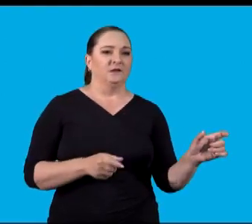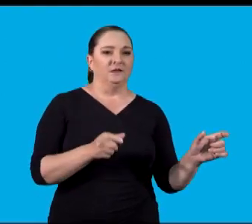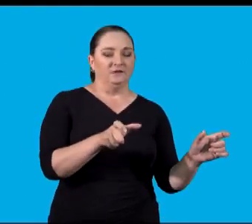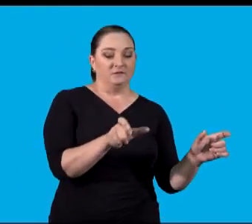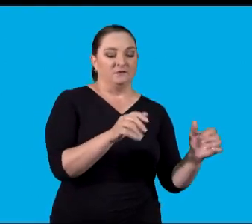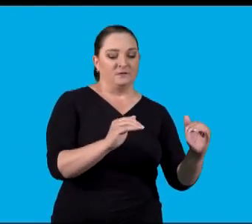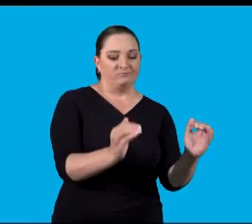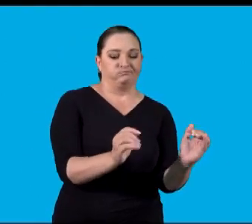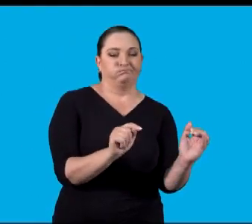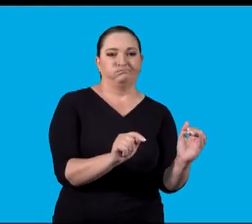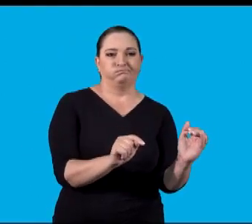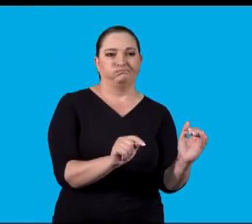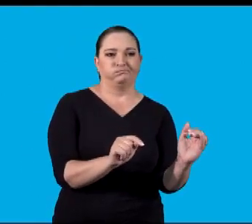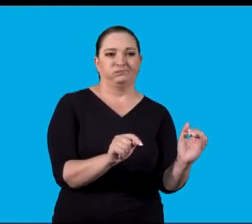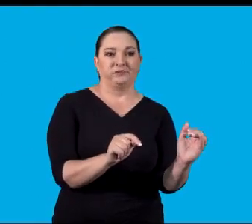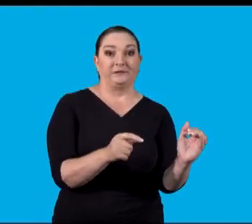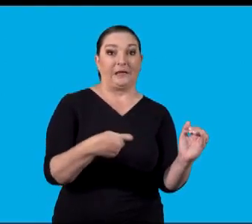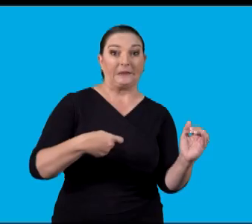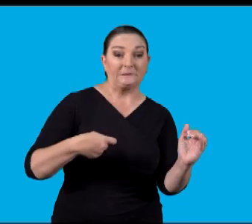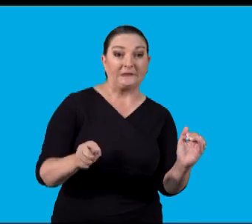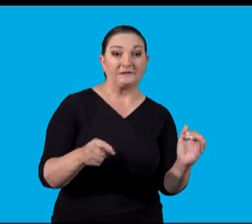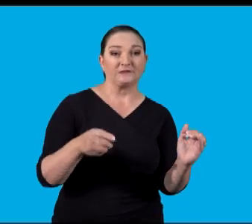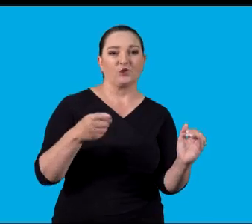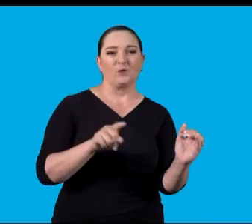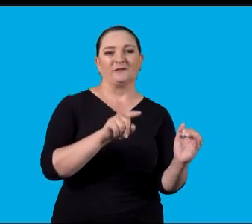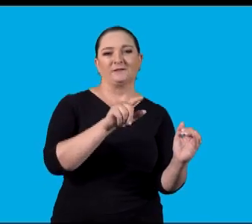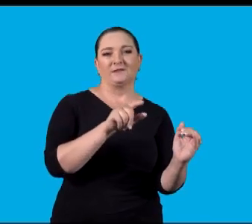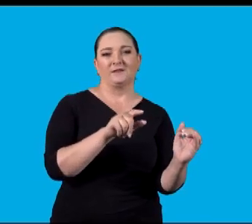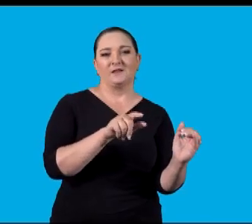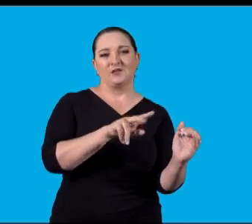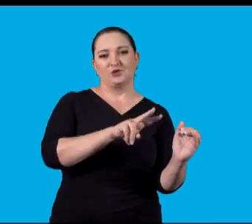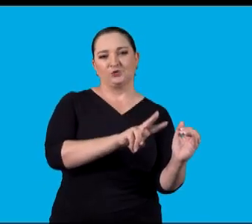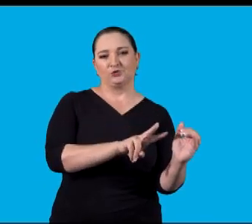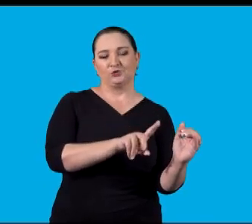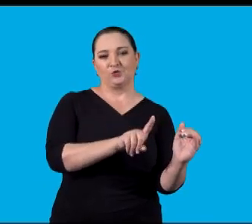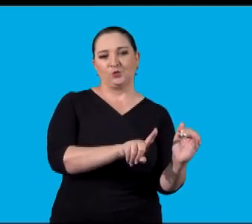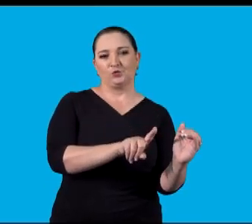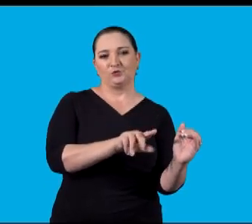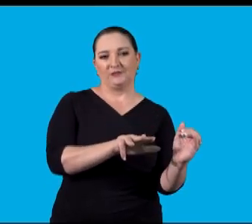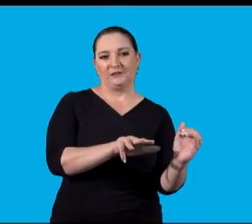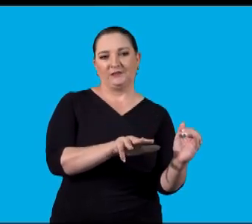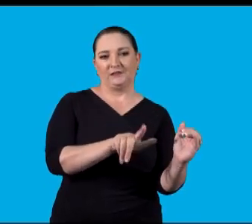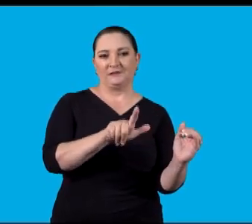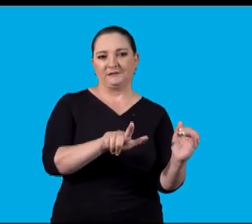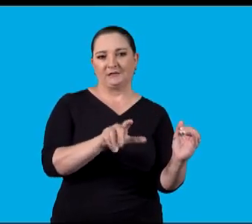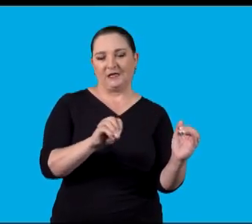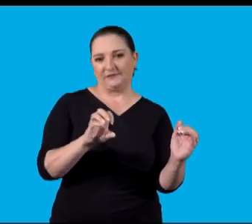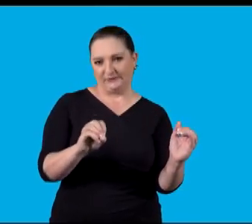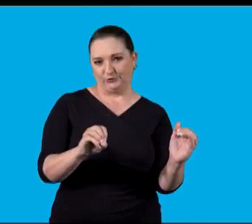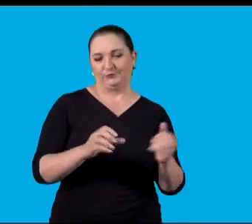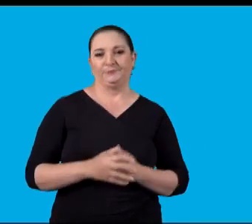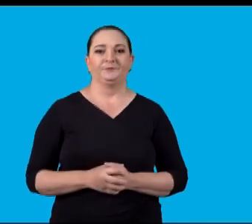even write the amount, I put in my bracket, and my interest expense was 219,700. So I'm going to come here and I say